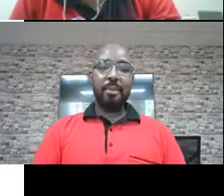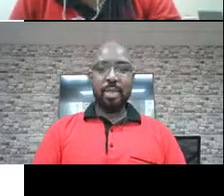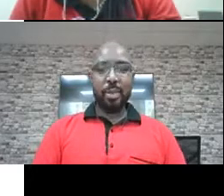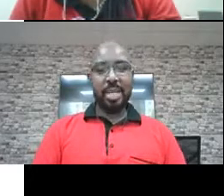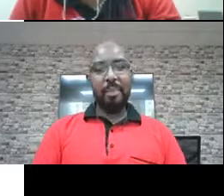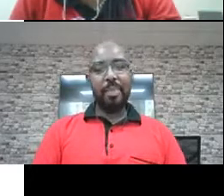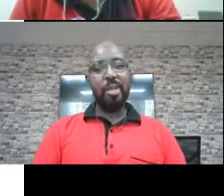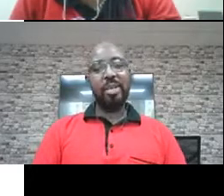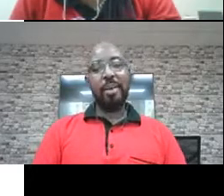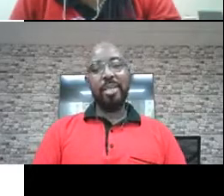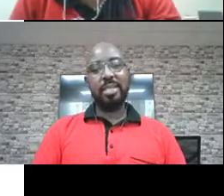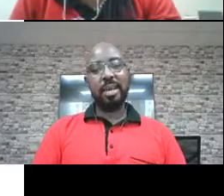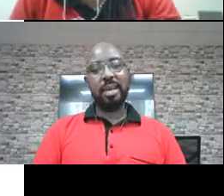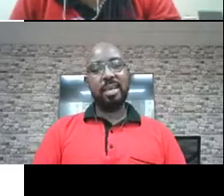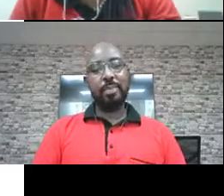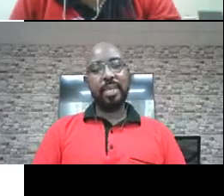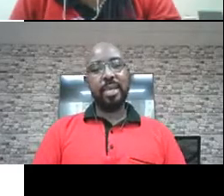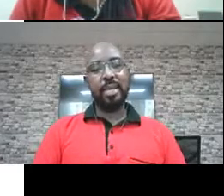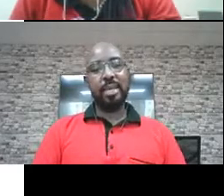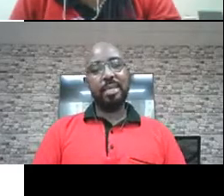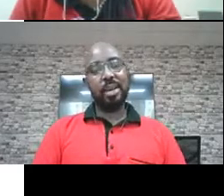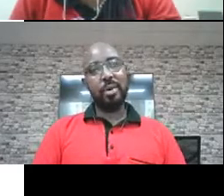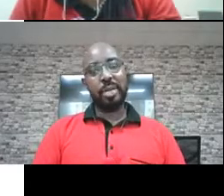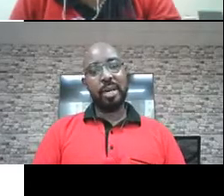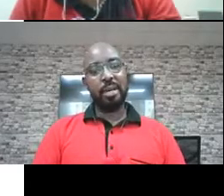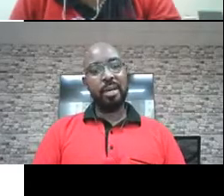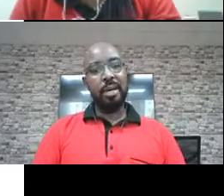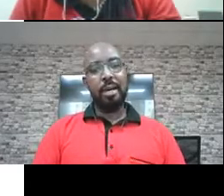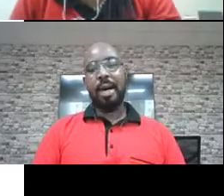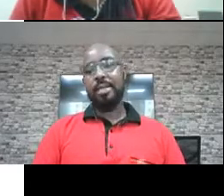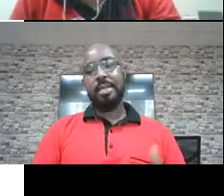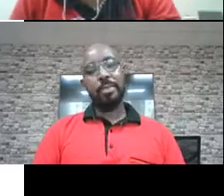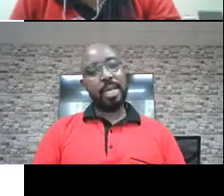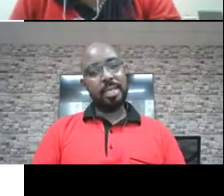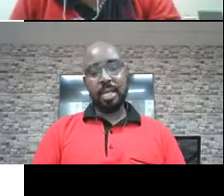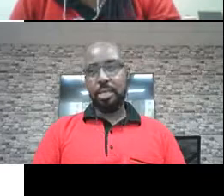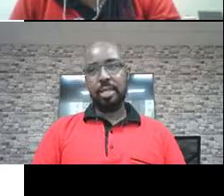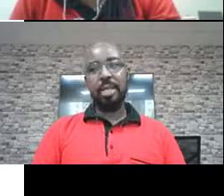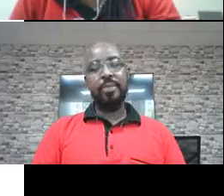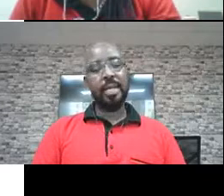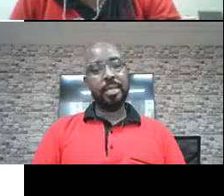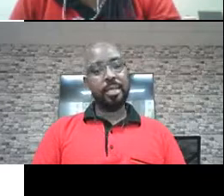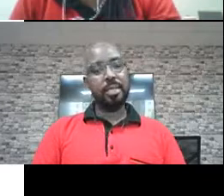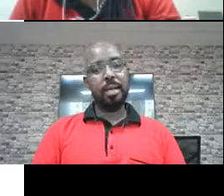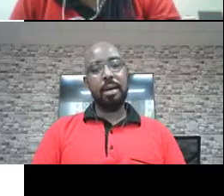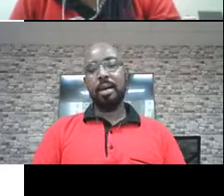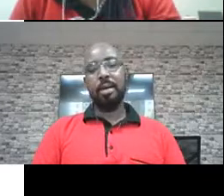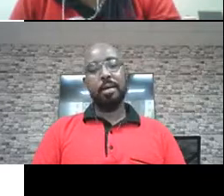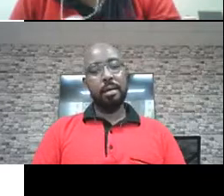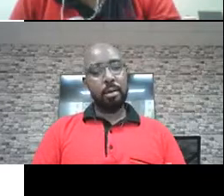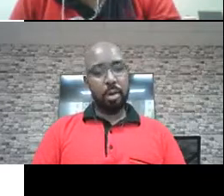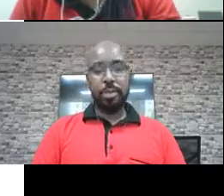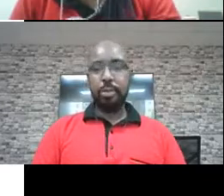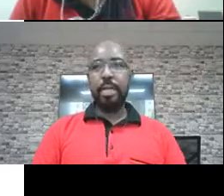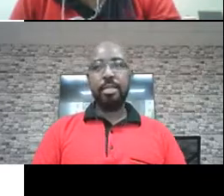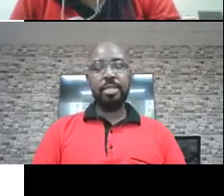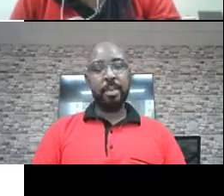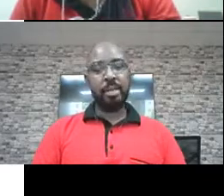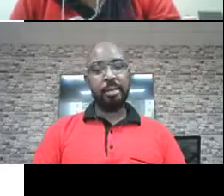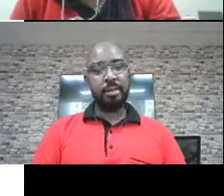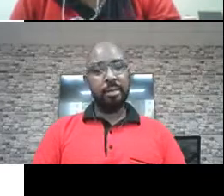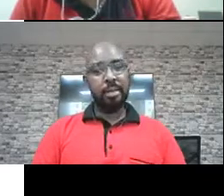na mazuri yapi uliyoyapitia kipindi hiki cha corona? And same translation in French, also